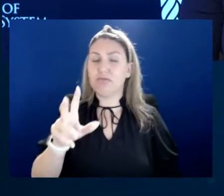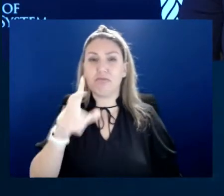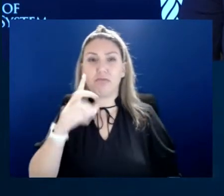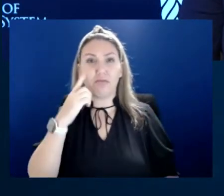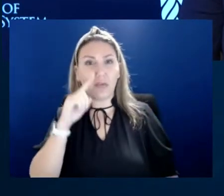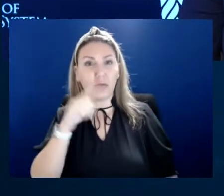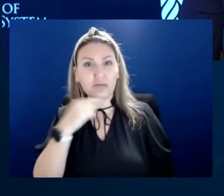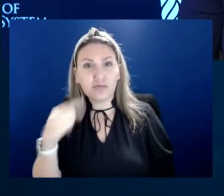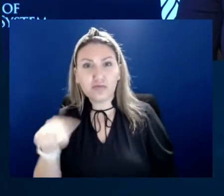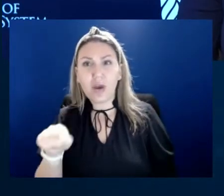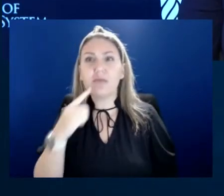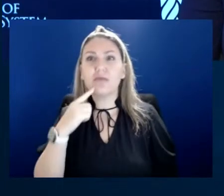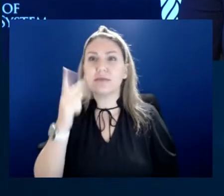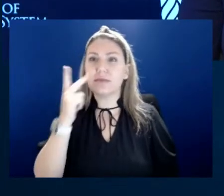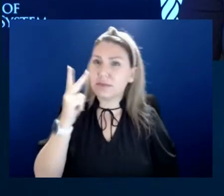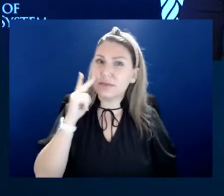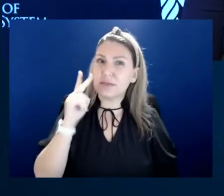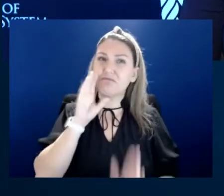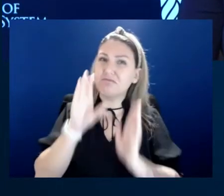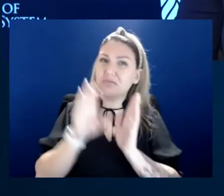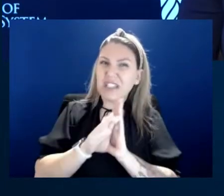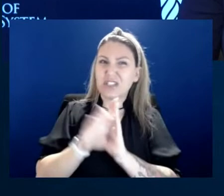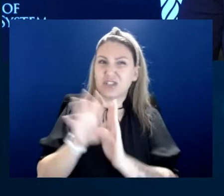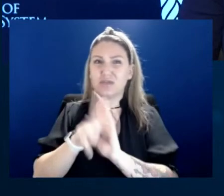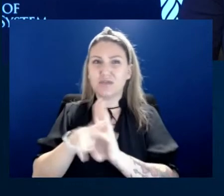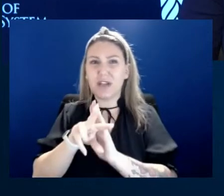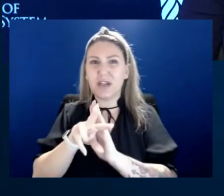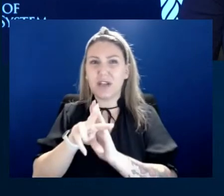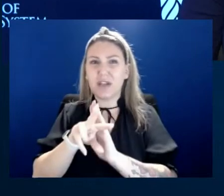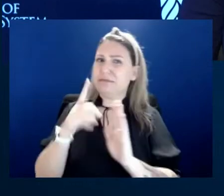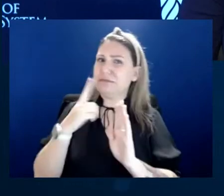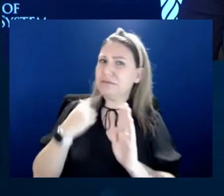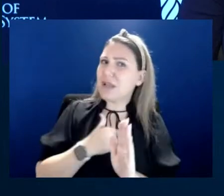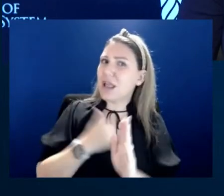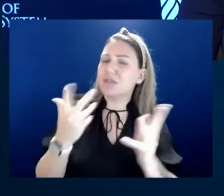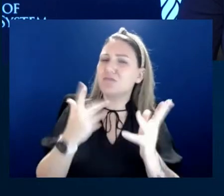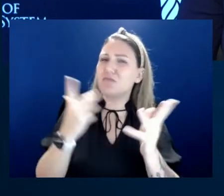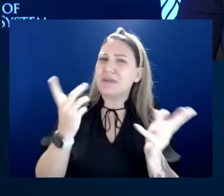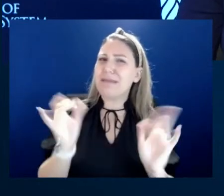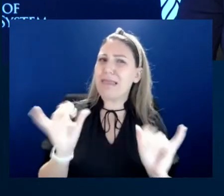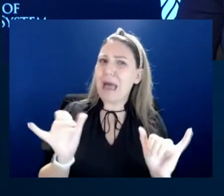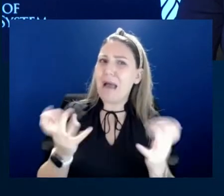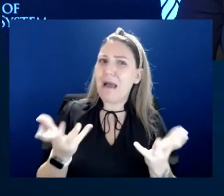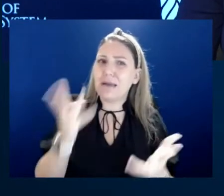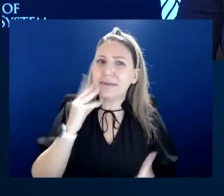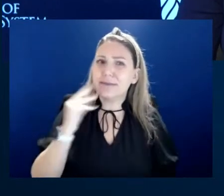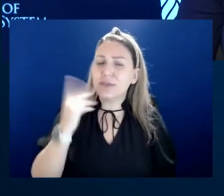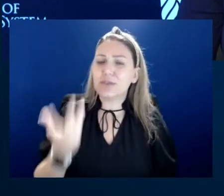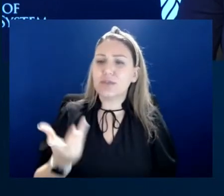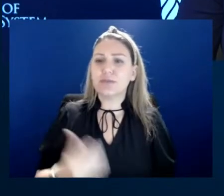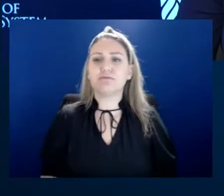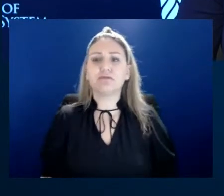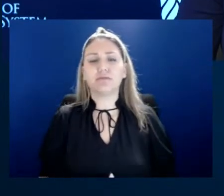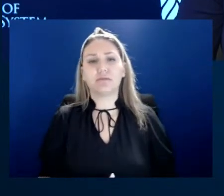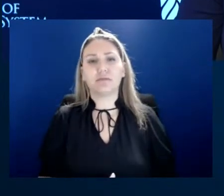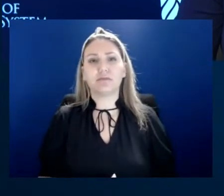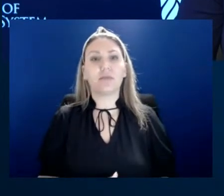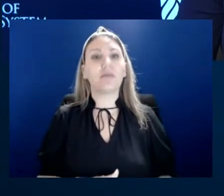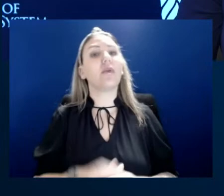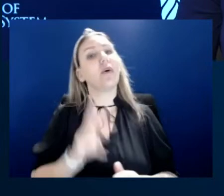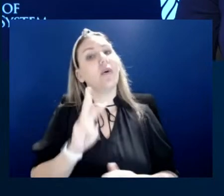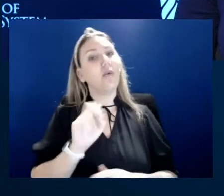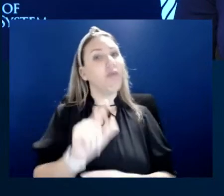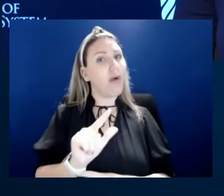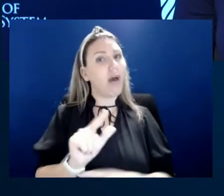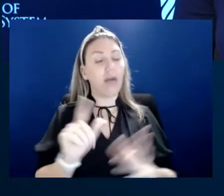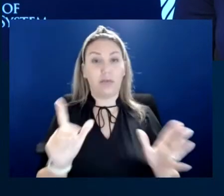pictures and the video, but tell us from your perspective, what is it like there? Well, there's